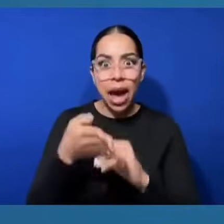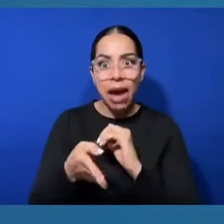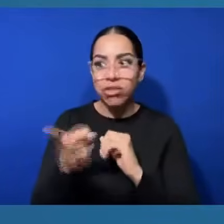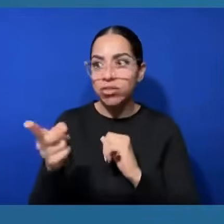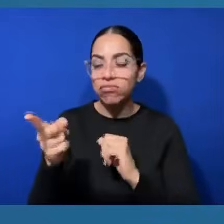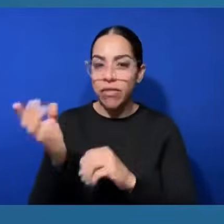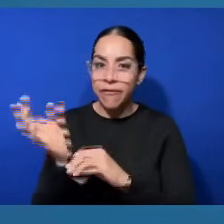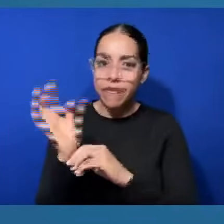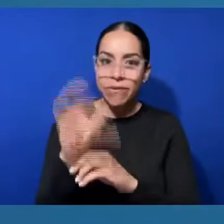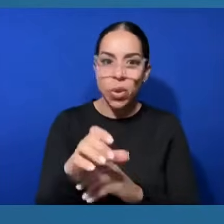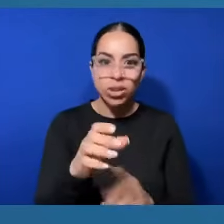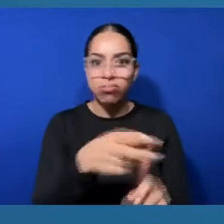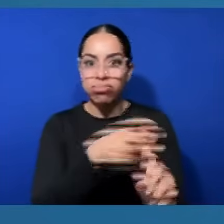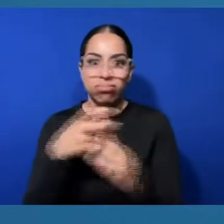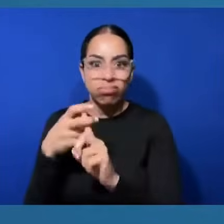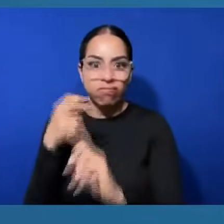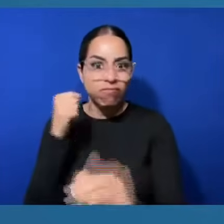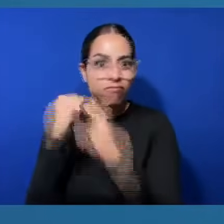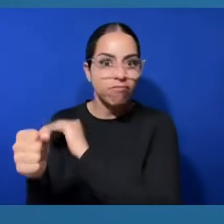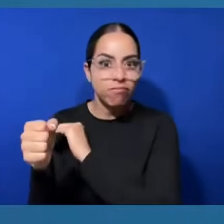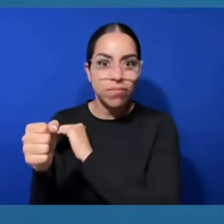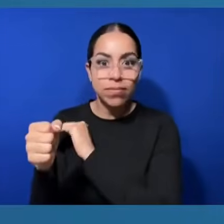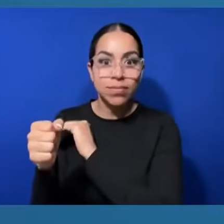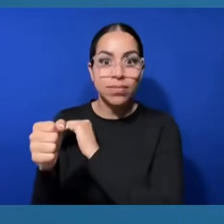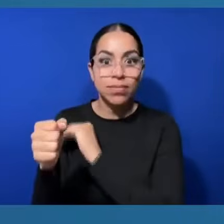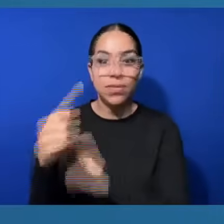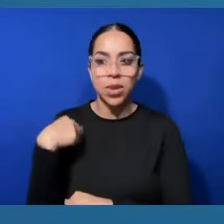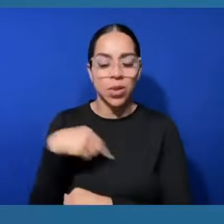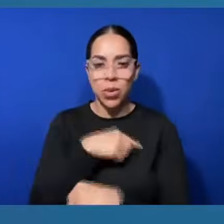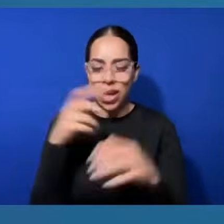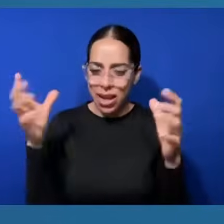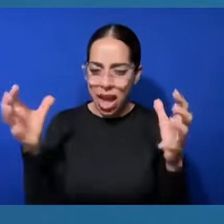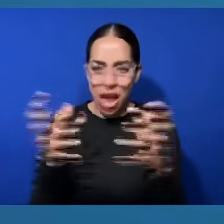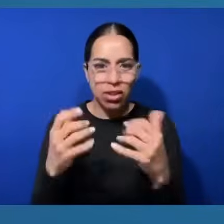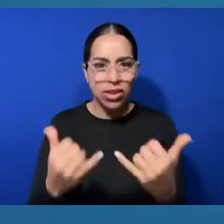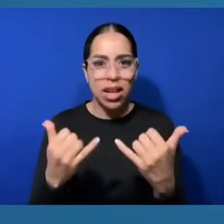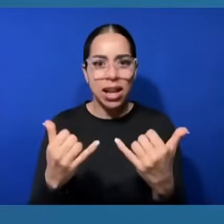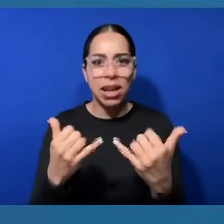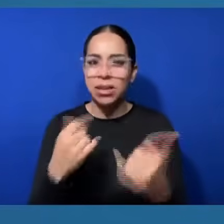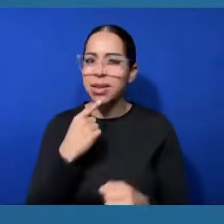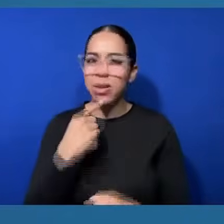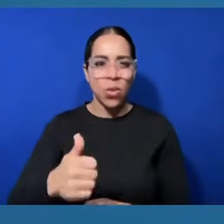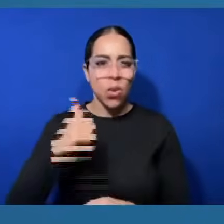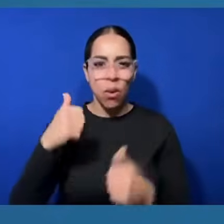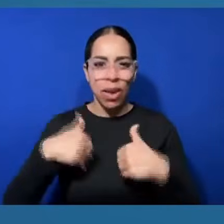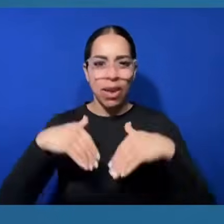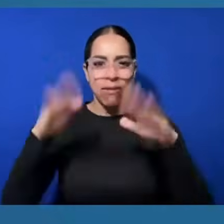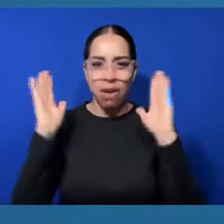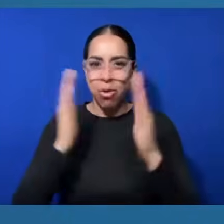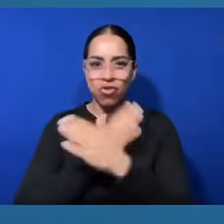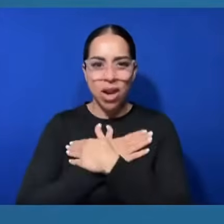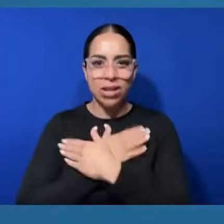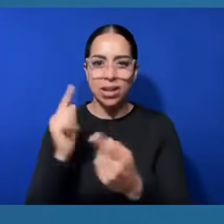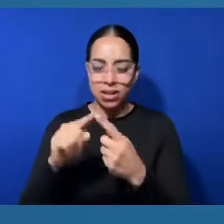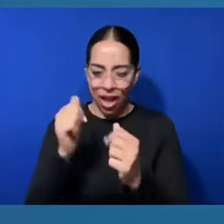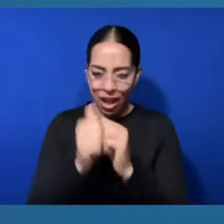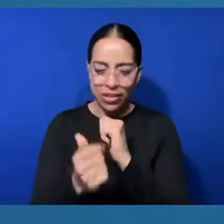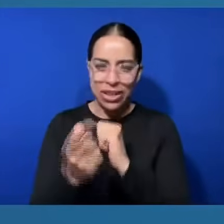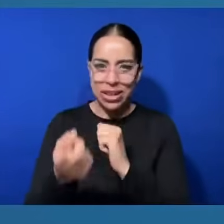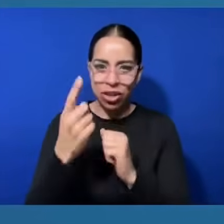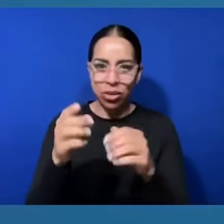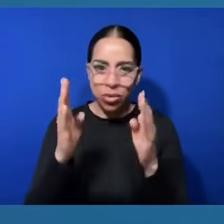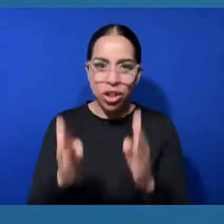us went together, and we said we will not rest until every single one of them is brought home. Never in the wildest